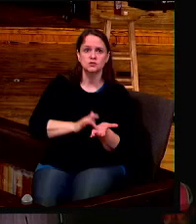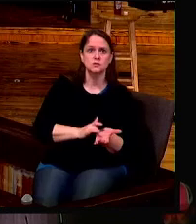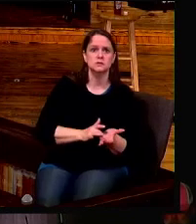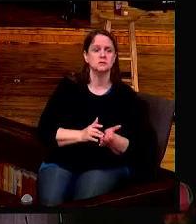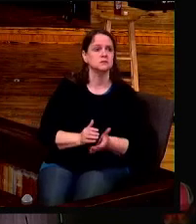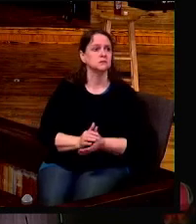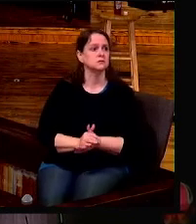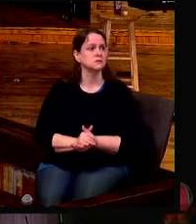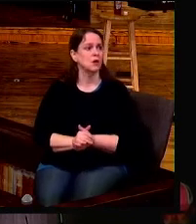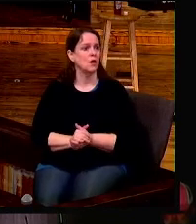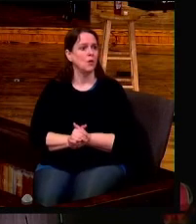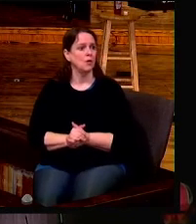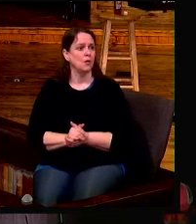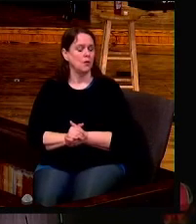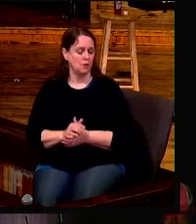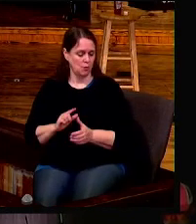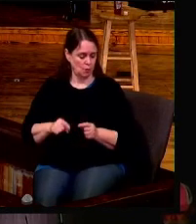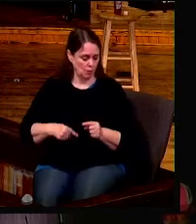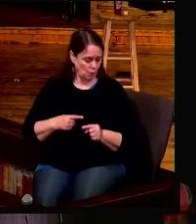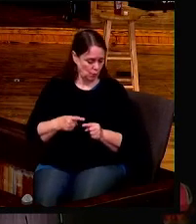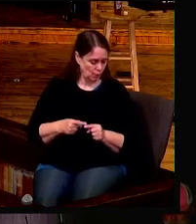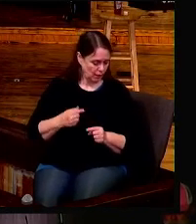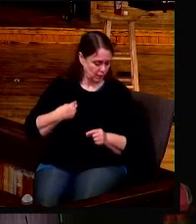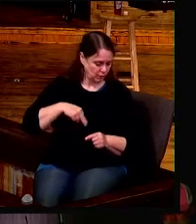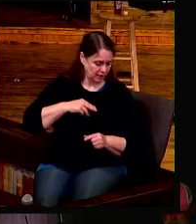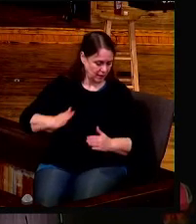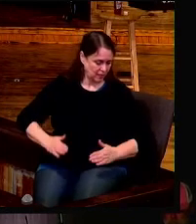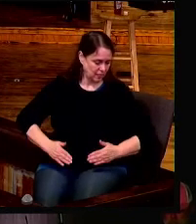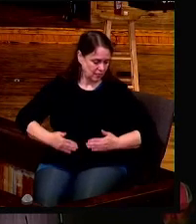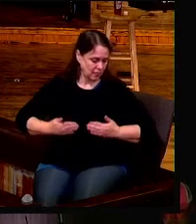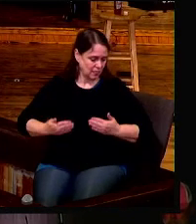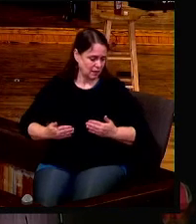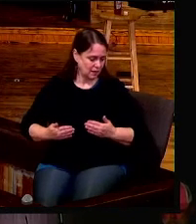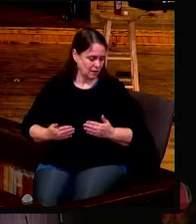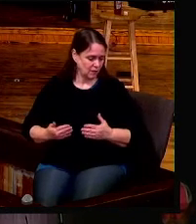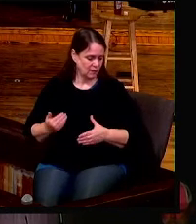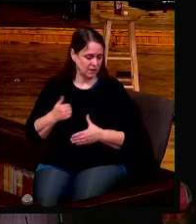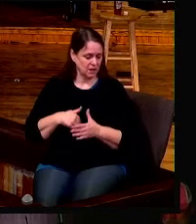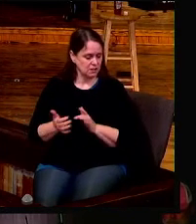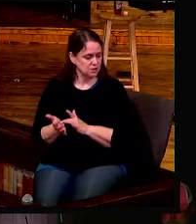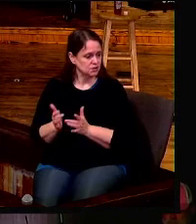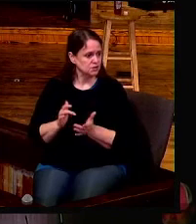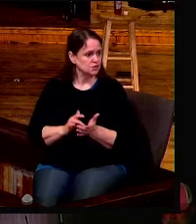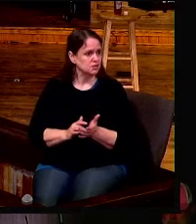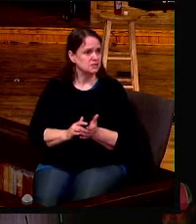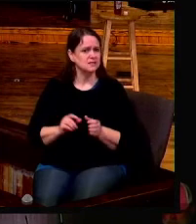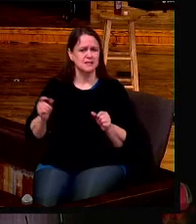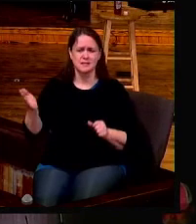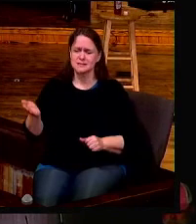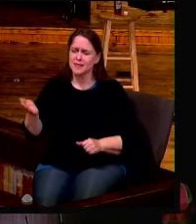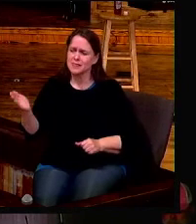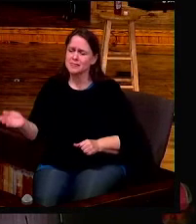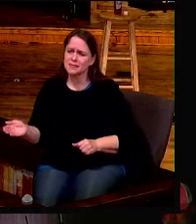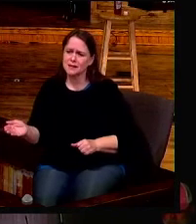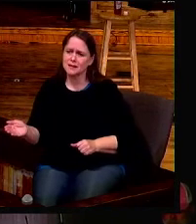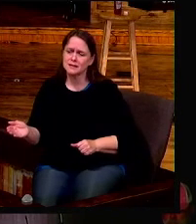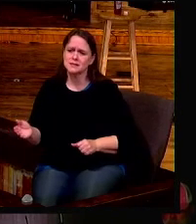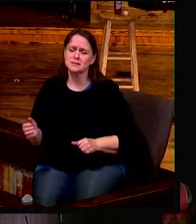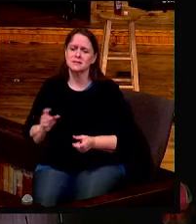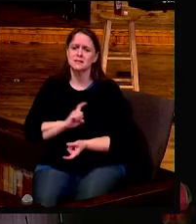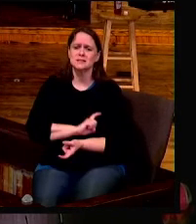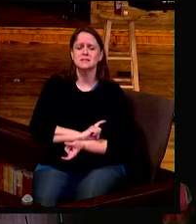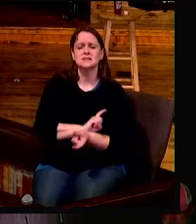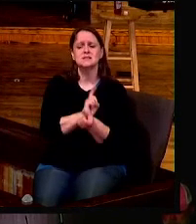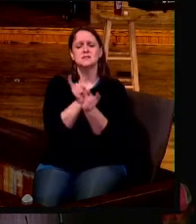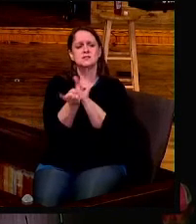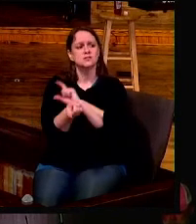But when we can live in a world of encouragement, then things can change. The world can change.